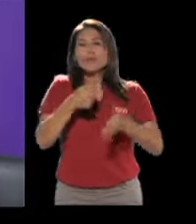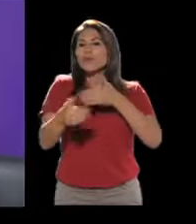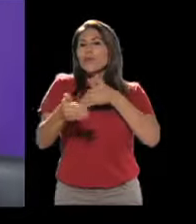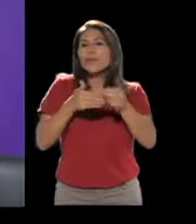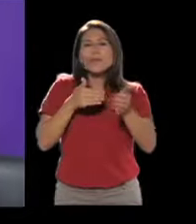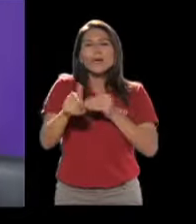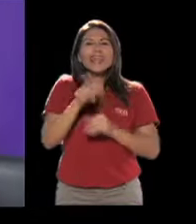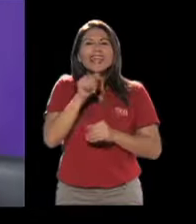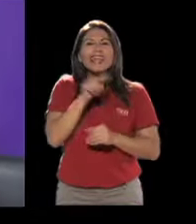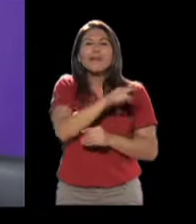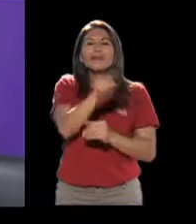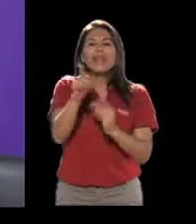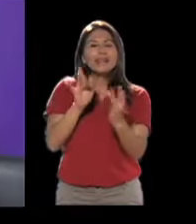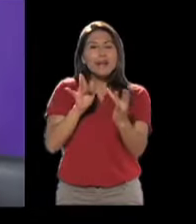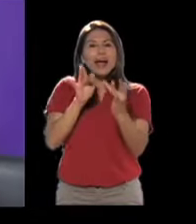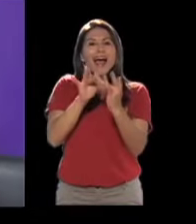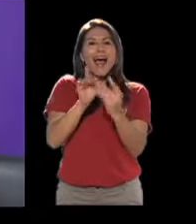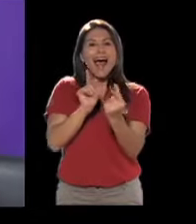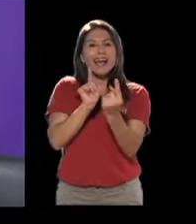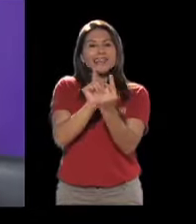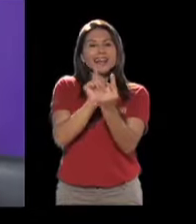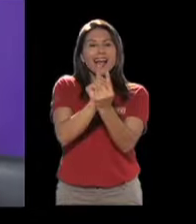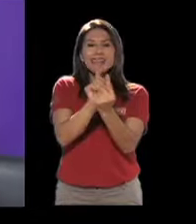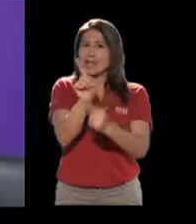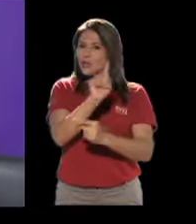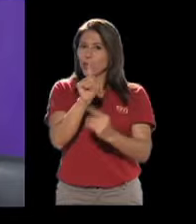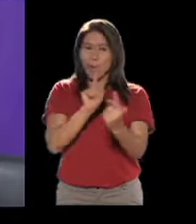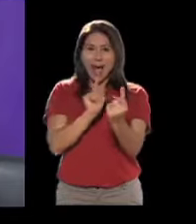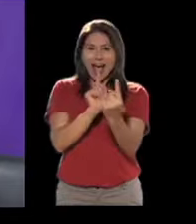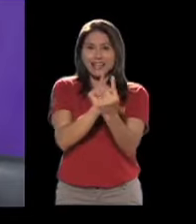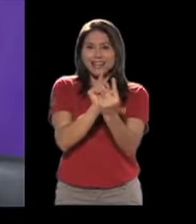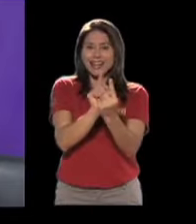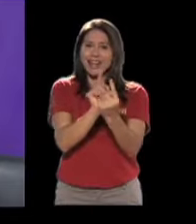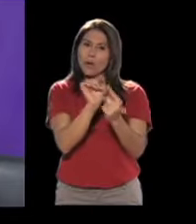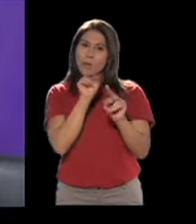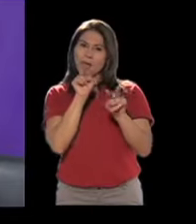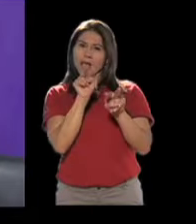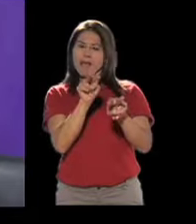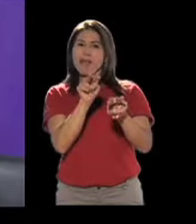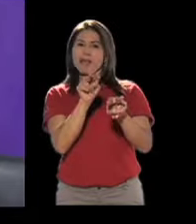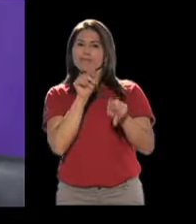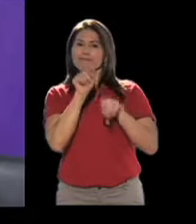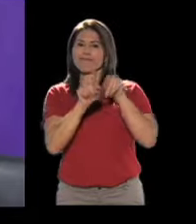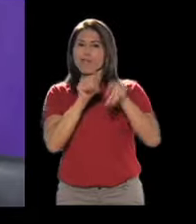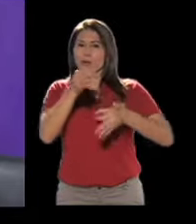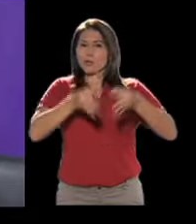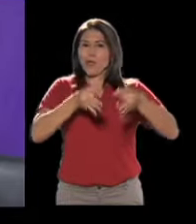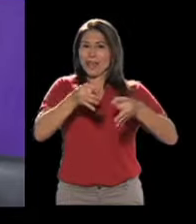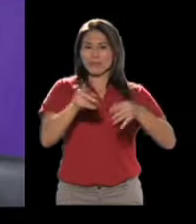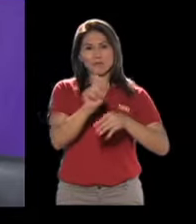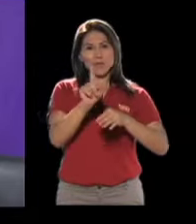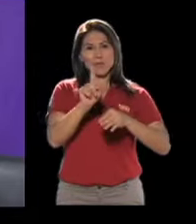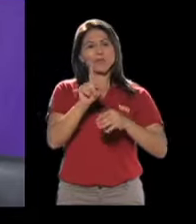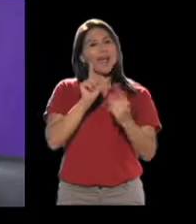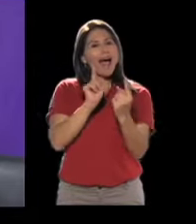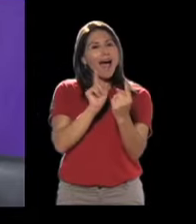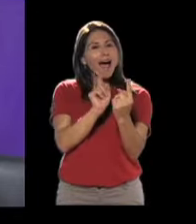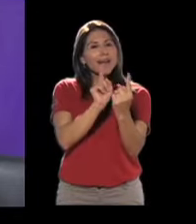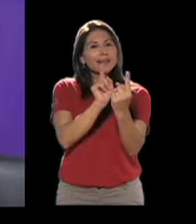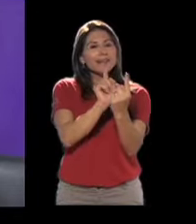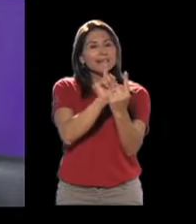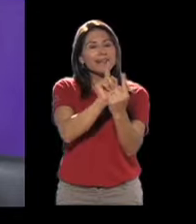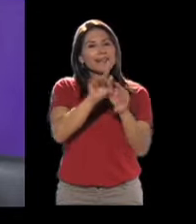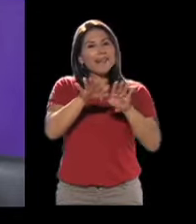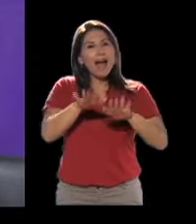approach with acercar, no judgment, es que no nos acerquemos you juzgando, approach in a calm manner, que nos acerquemos de una forma tranquila, calmada,